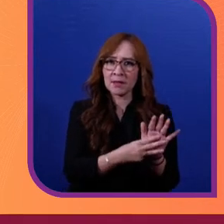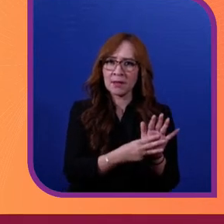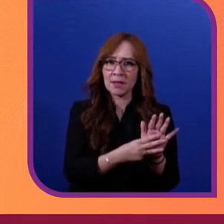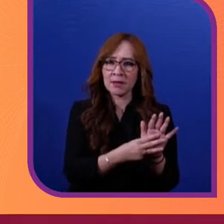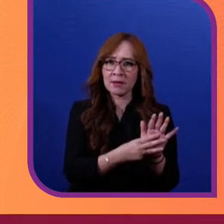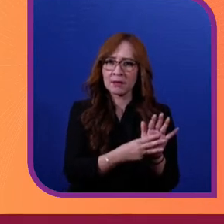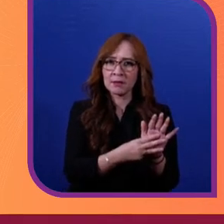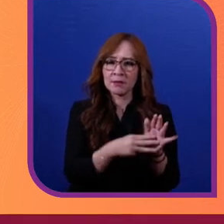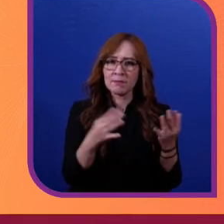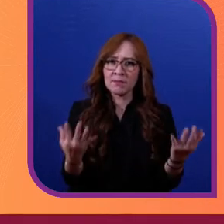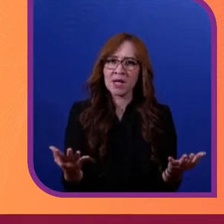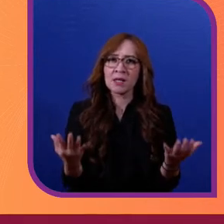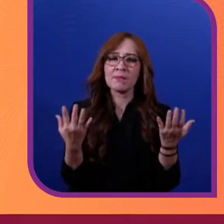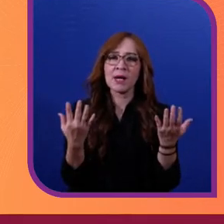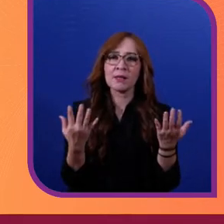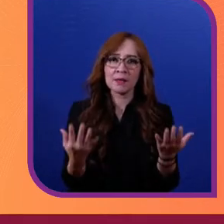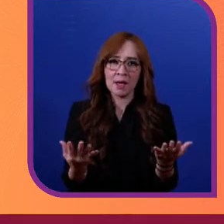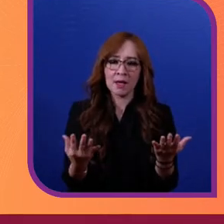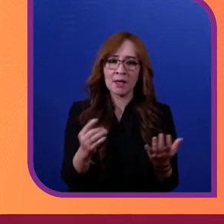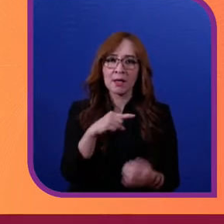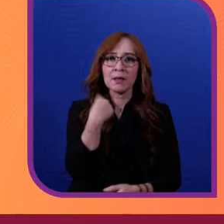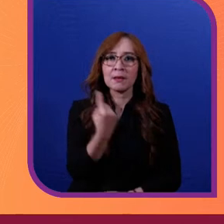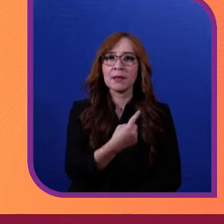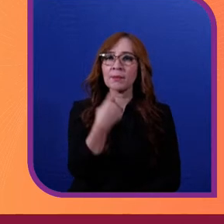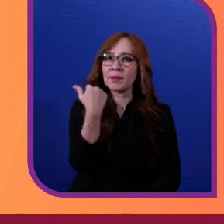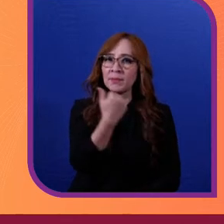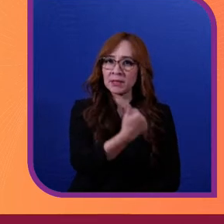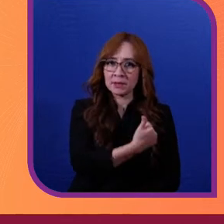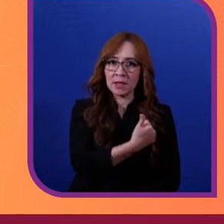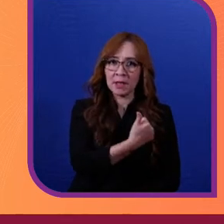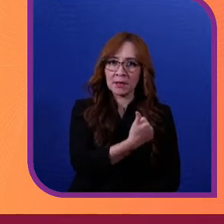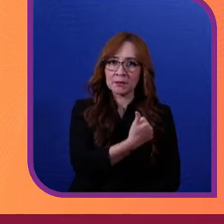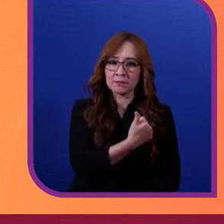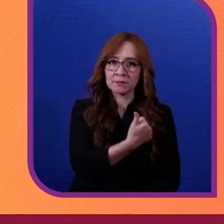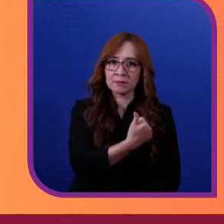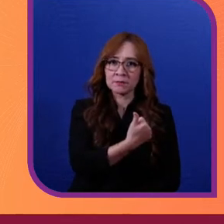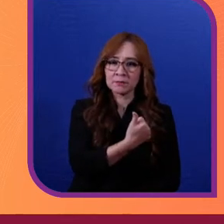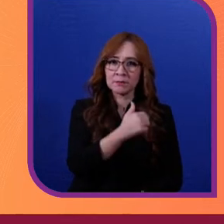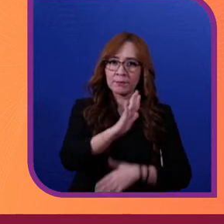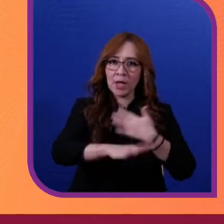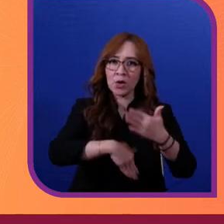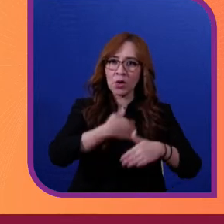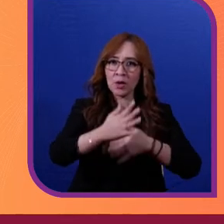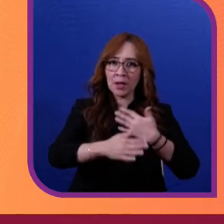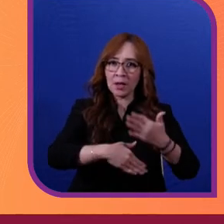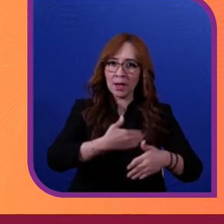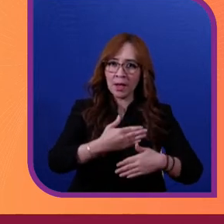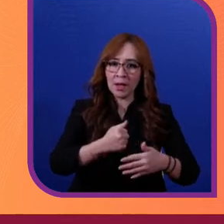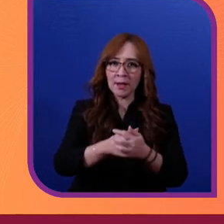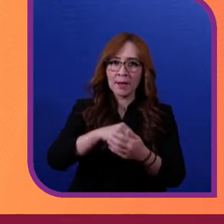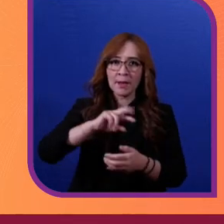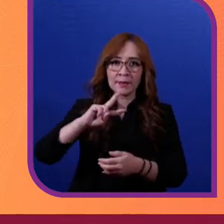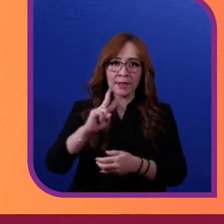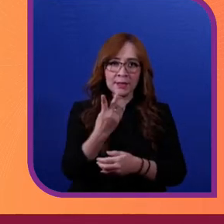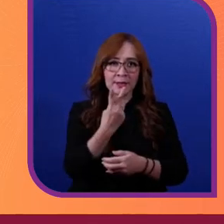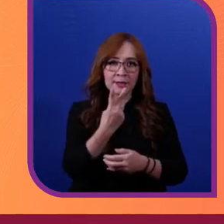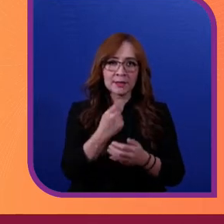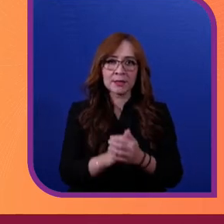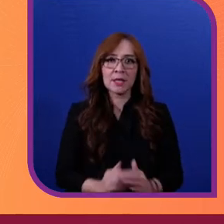and forgotten season worth ah eh lo carbon economy eh